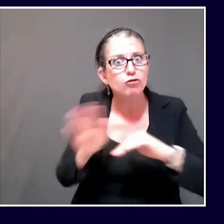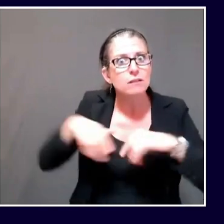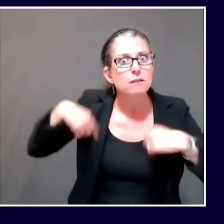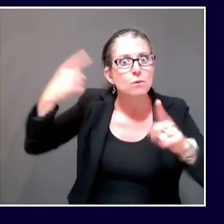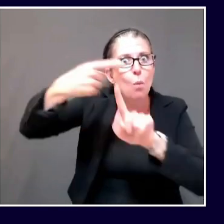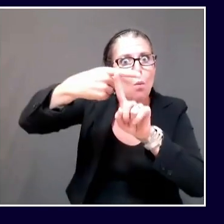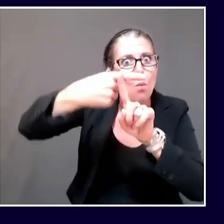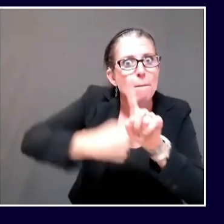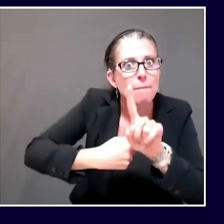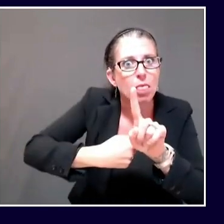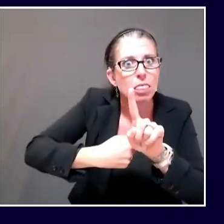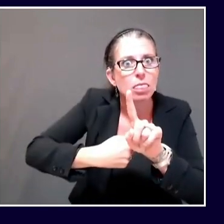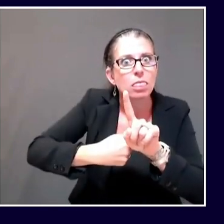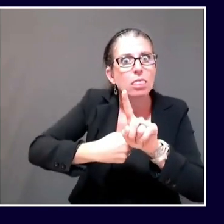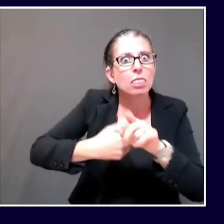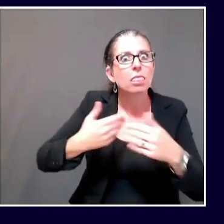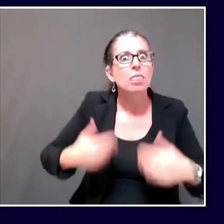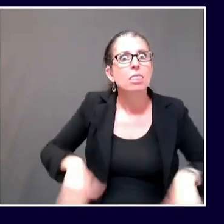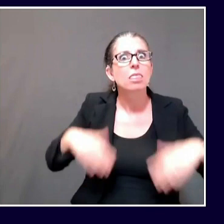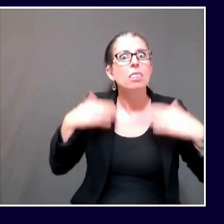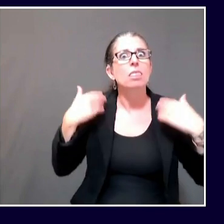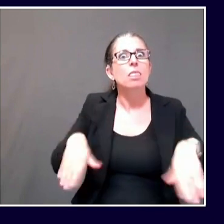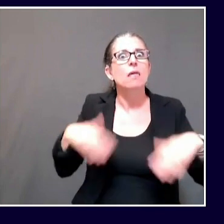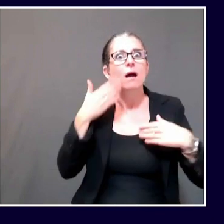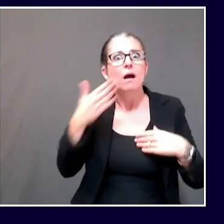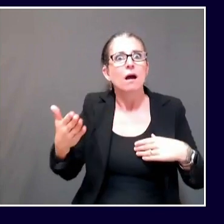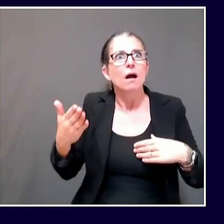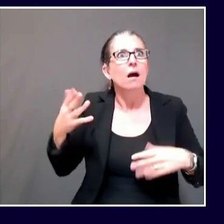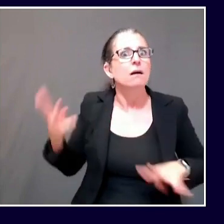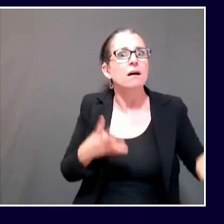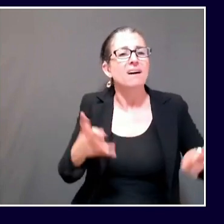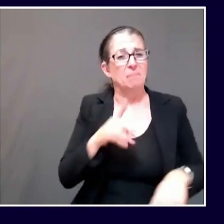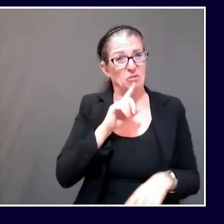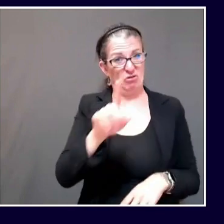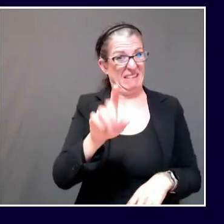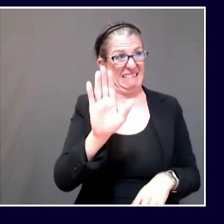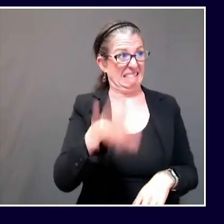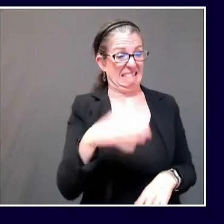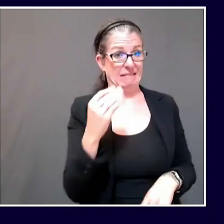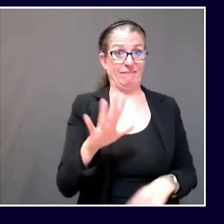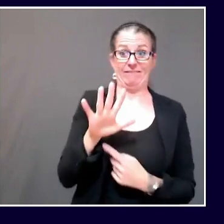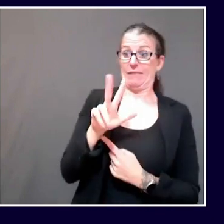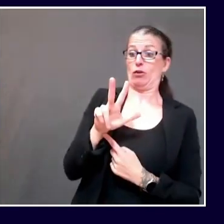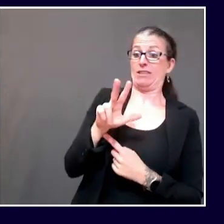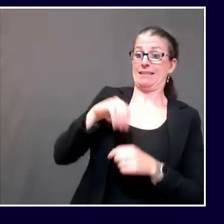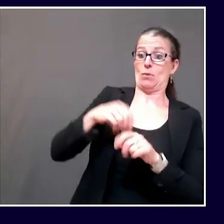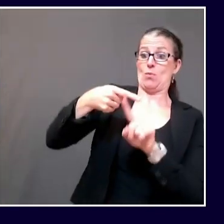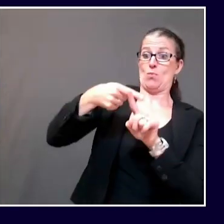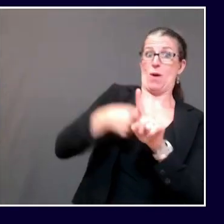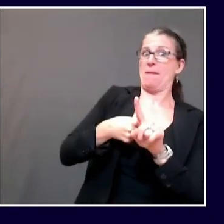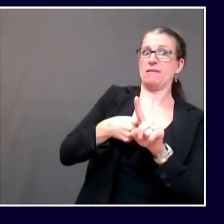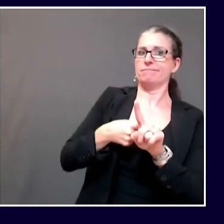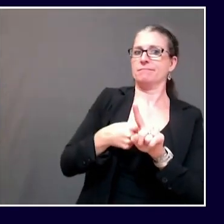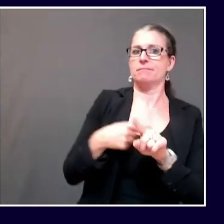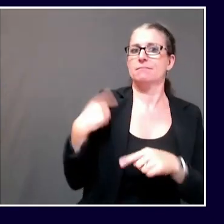real action there has not been in the past 30 days, but in the past 7 days, where there has been